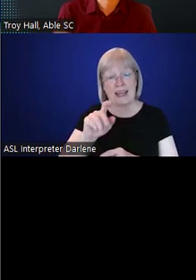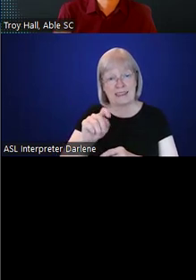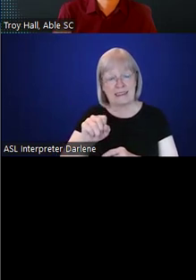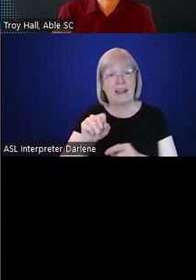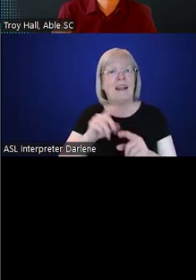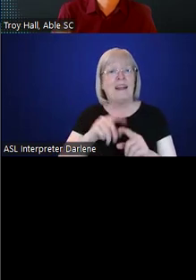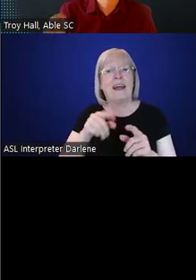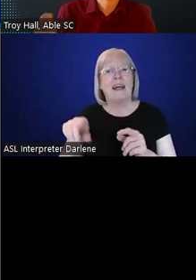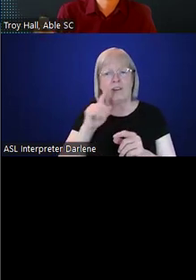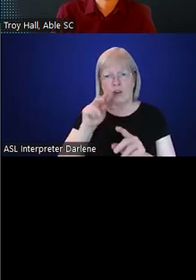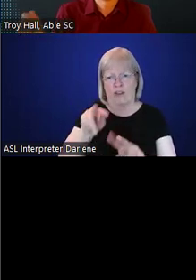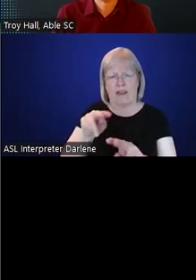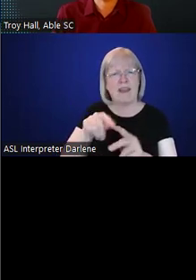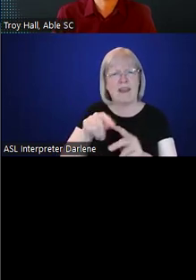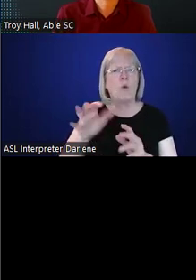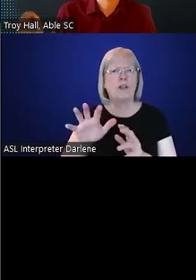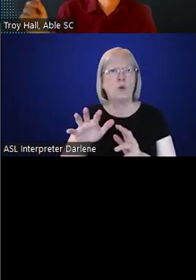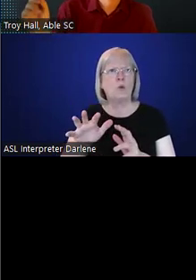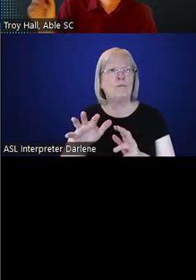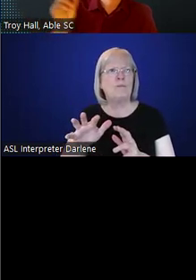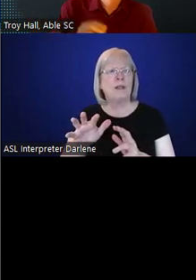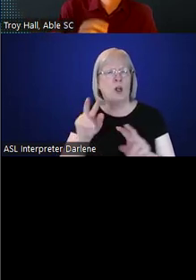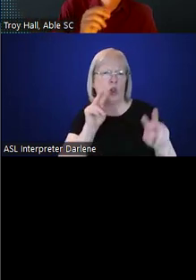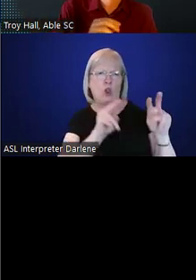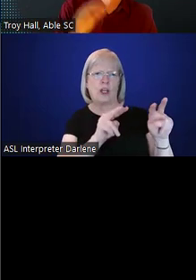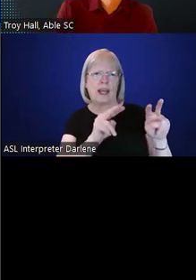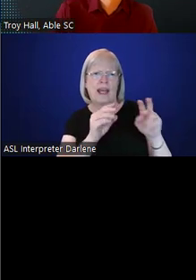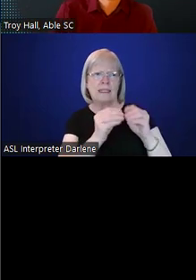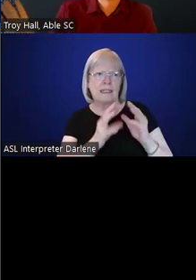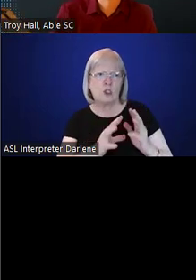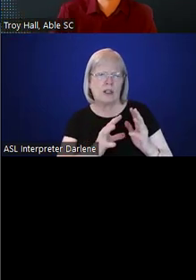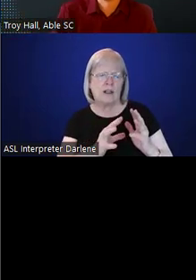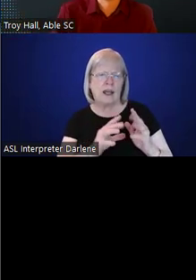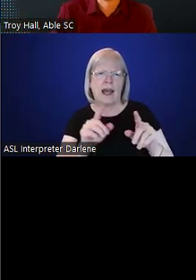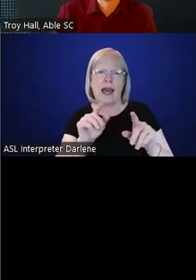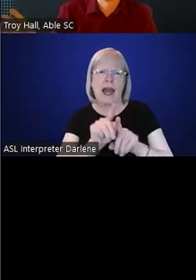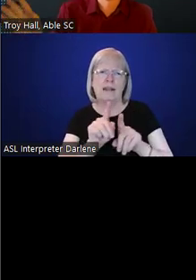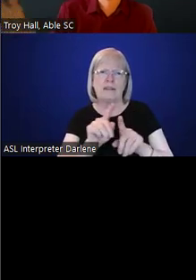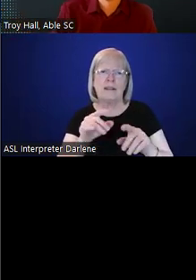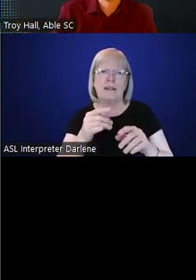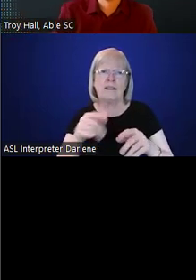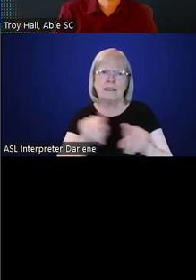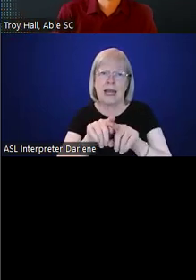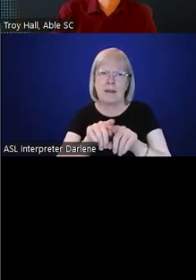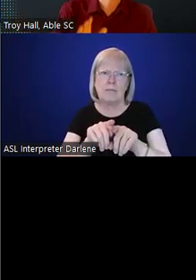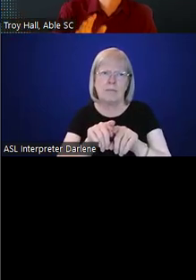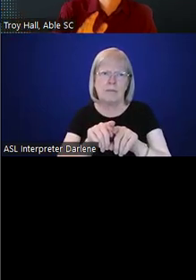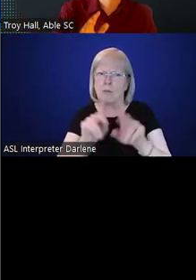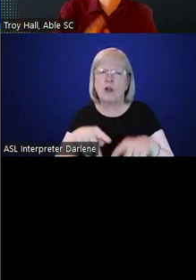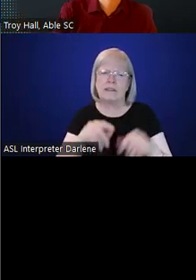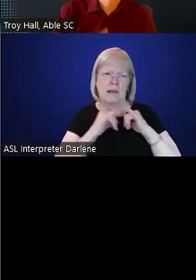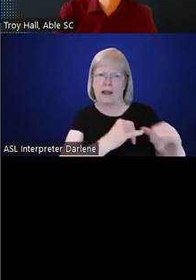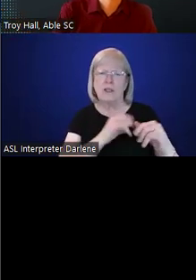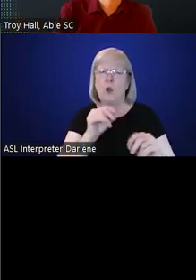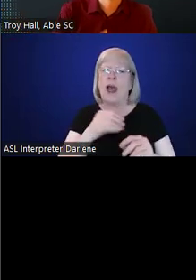want to think of teachers as the same person. Teachers have their place in pre-eds, but it's not